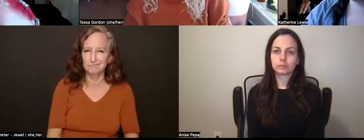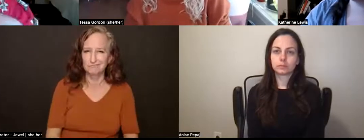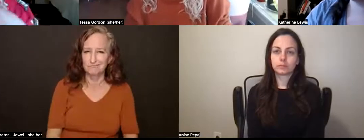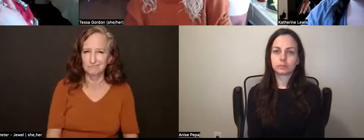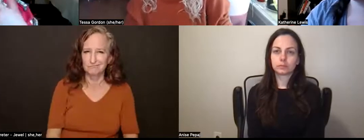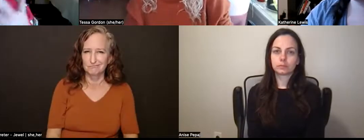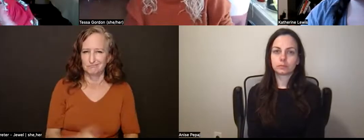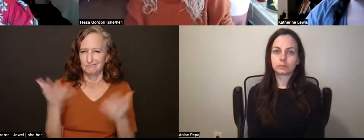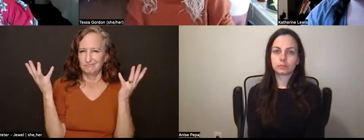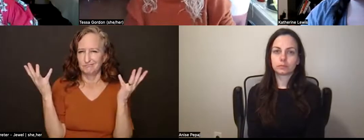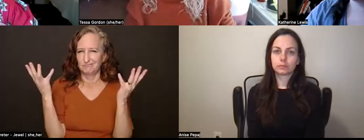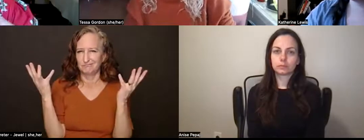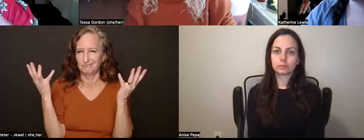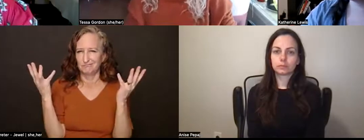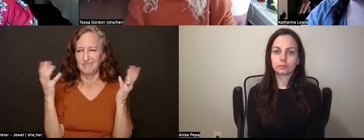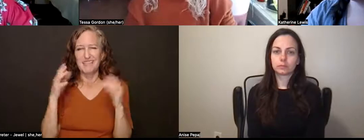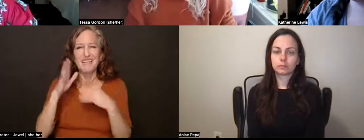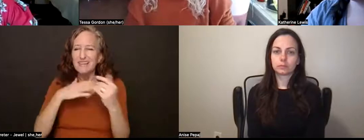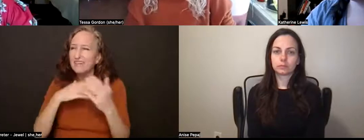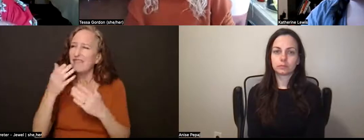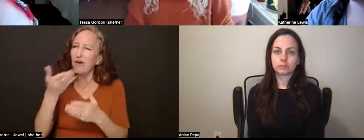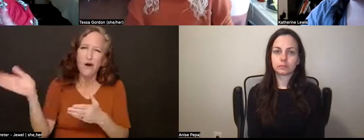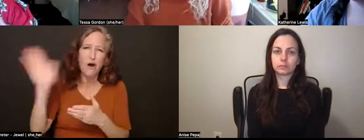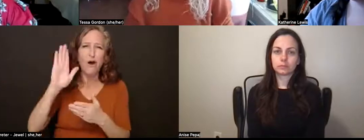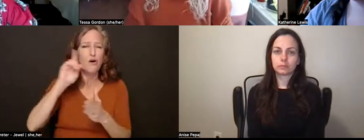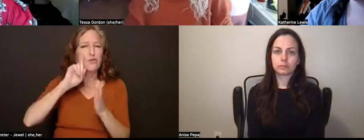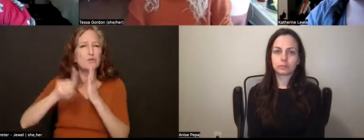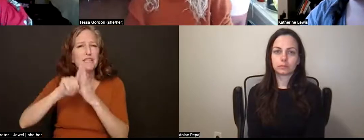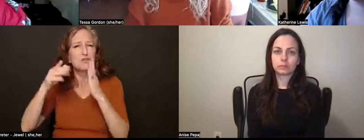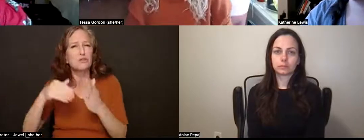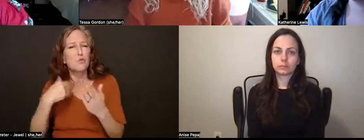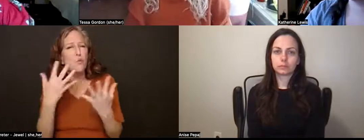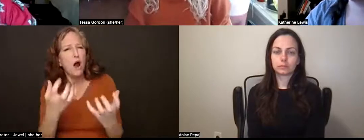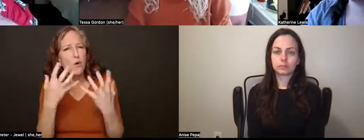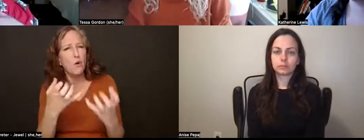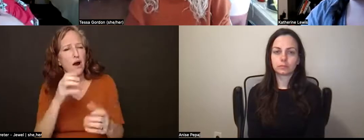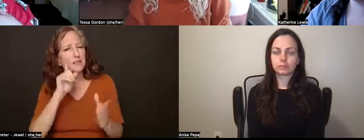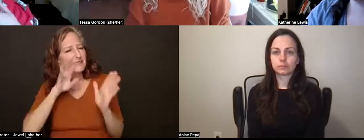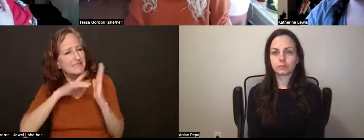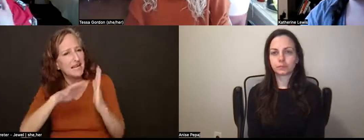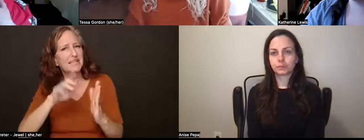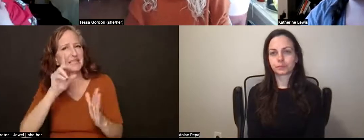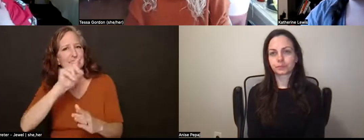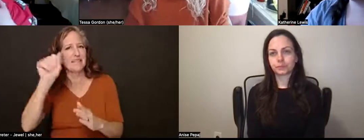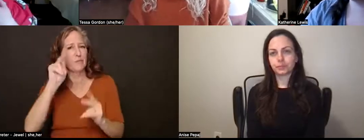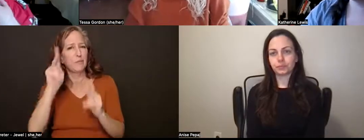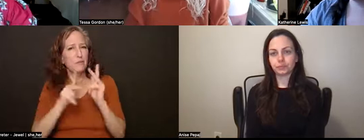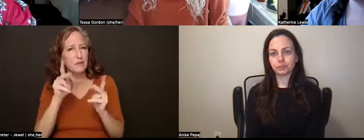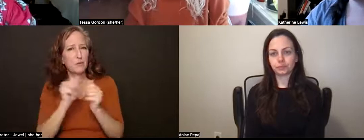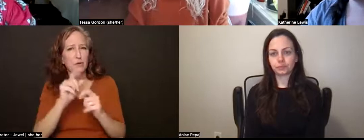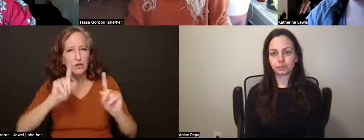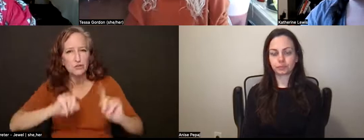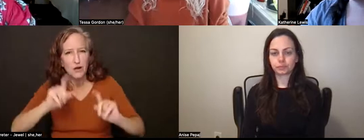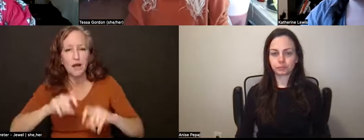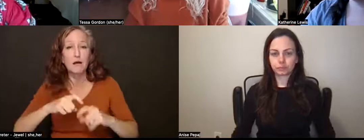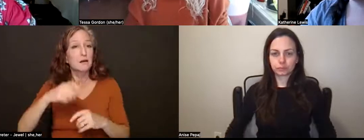expectation, like even if all of the researchers in the world said we want disabled people in our clinical trials, whether it's people with